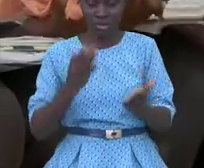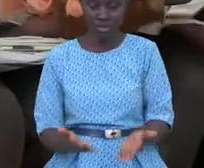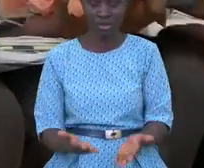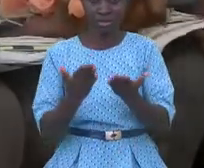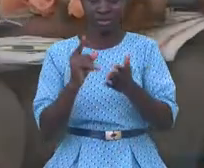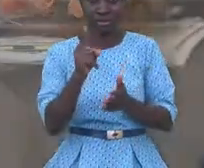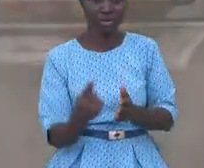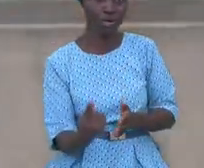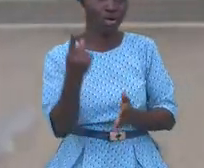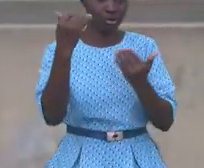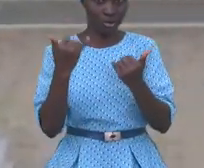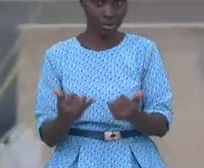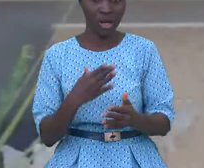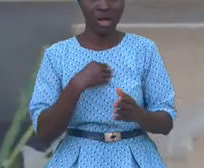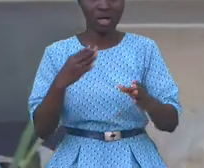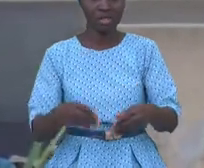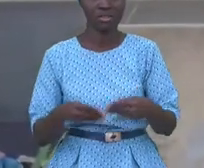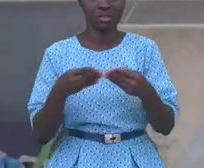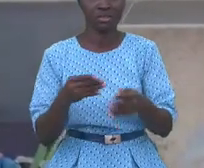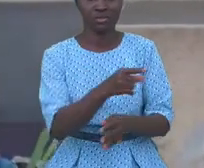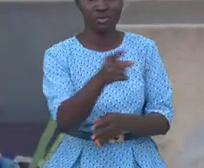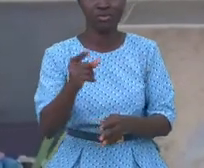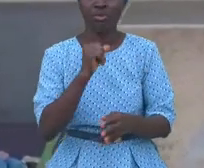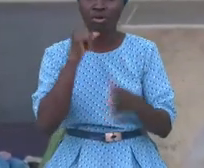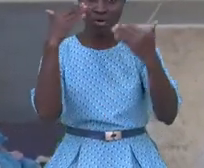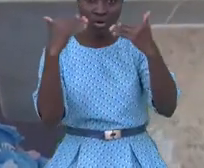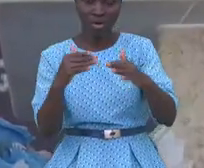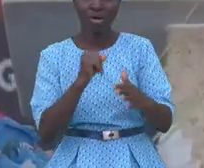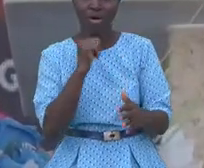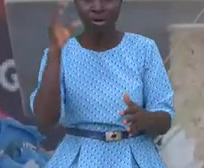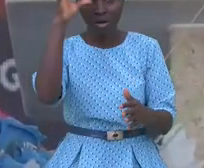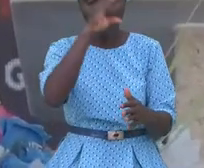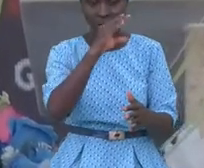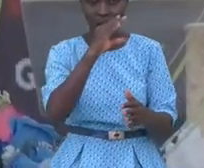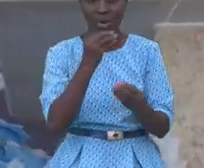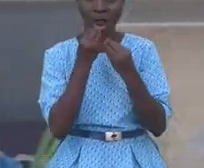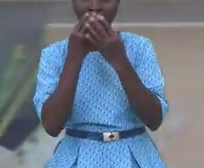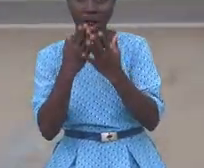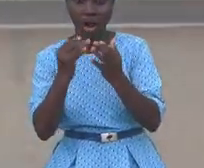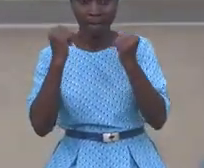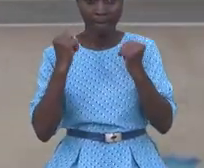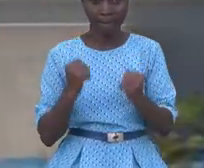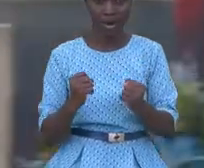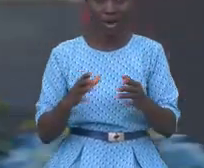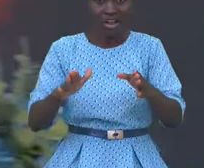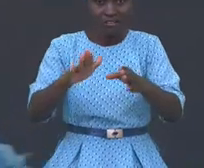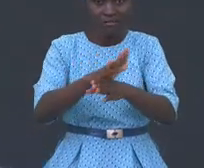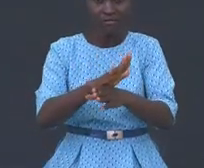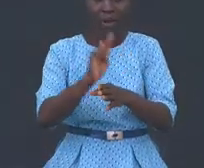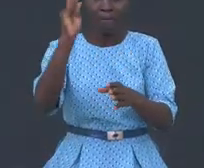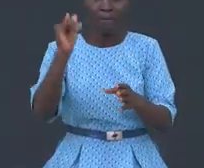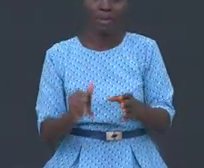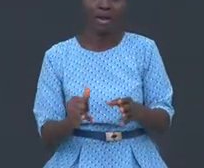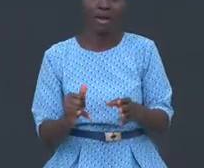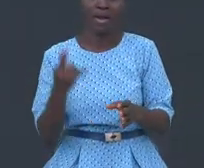you unlimited, unsearchable unction uploaded by